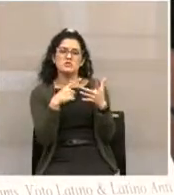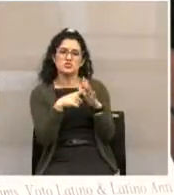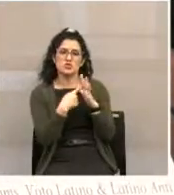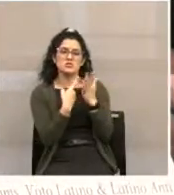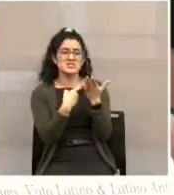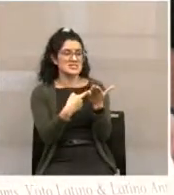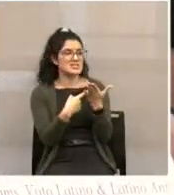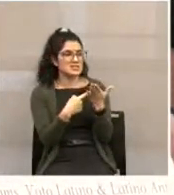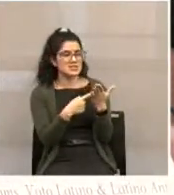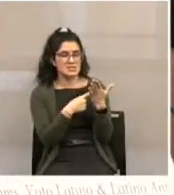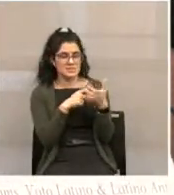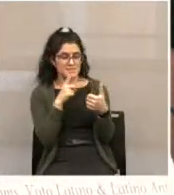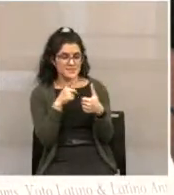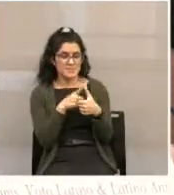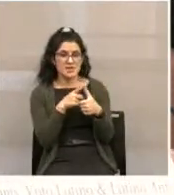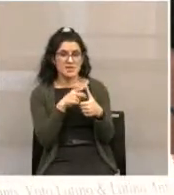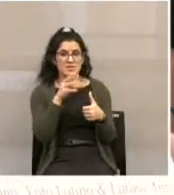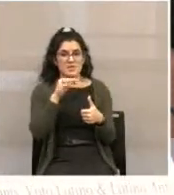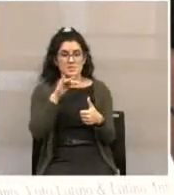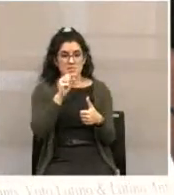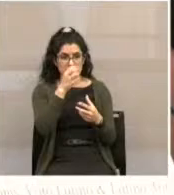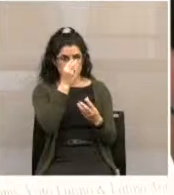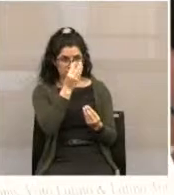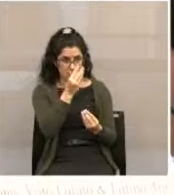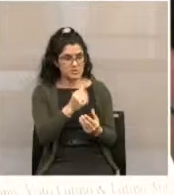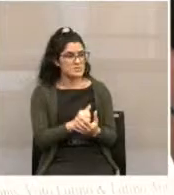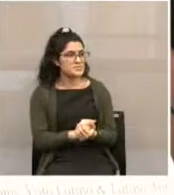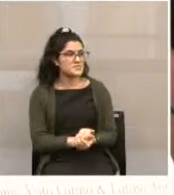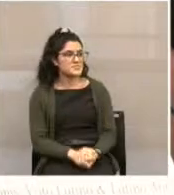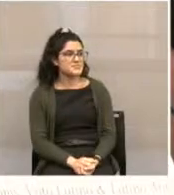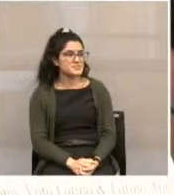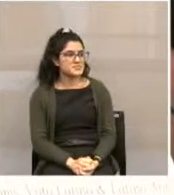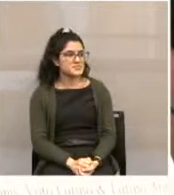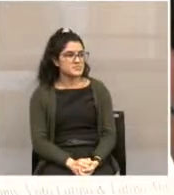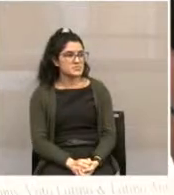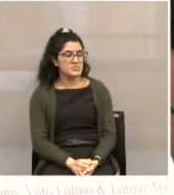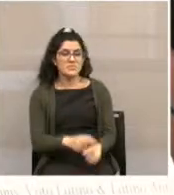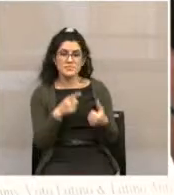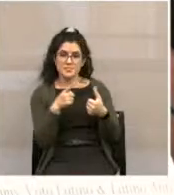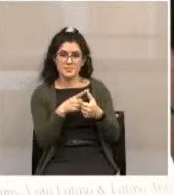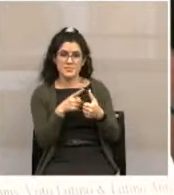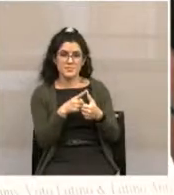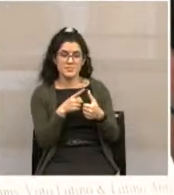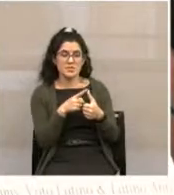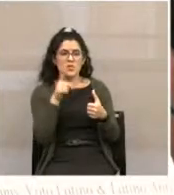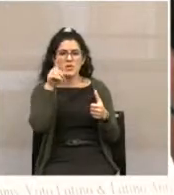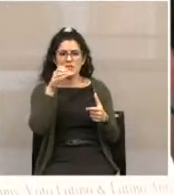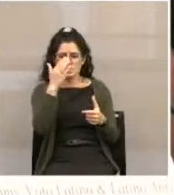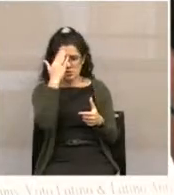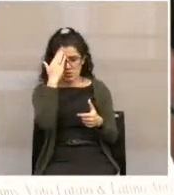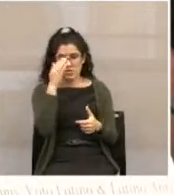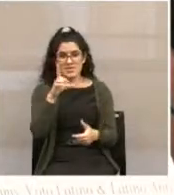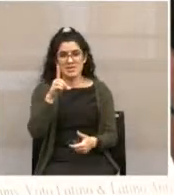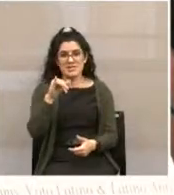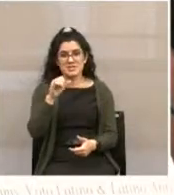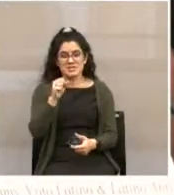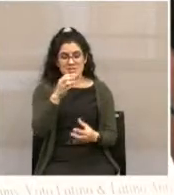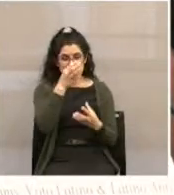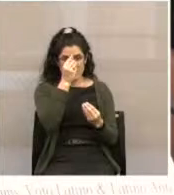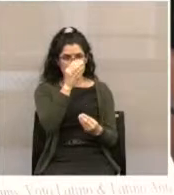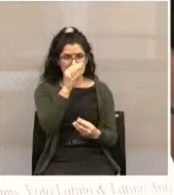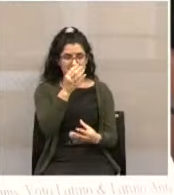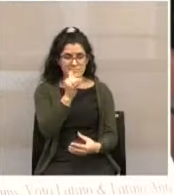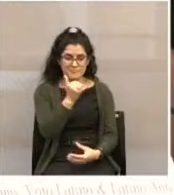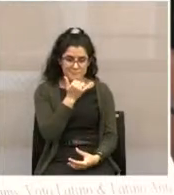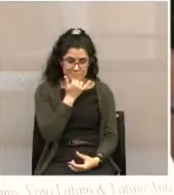by addressing disinformation a little bit more broadly. So the first thing is we have to recognize that disinformation, whether it's about COVID